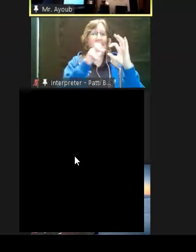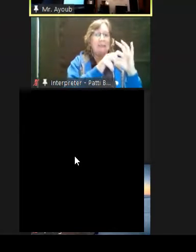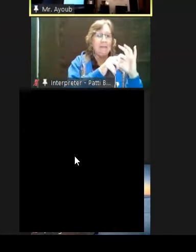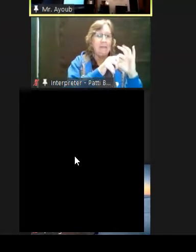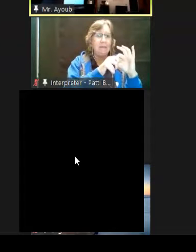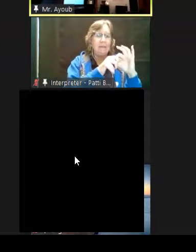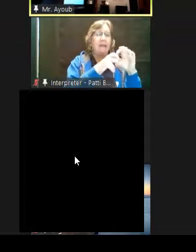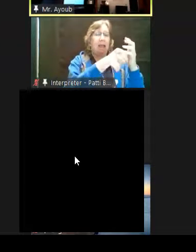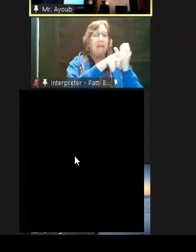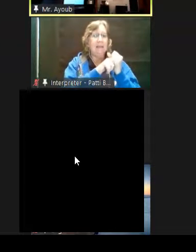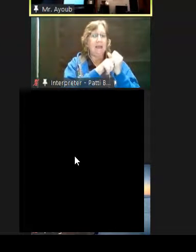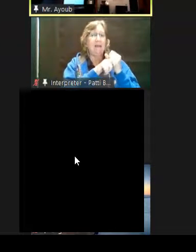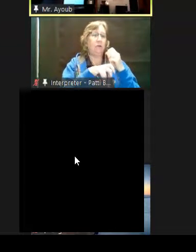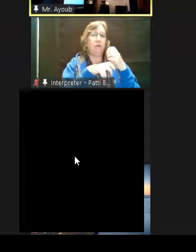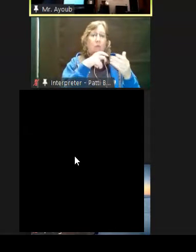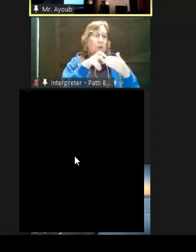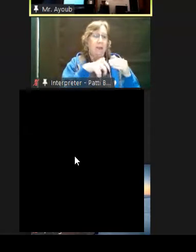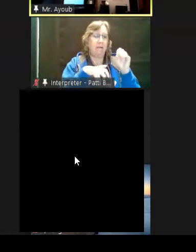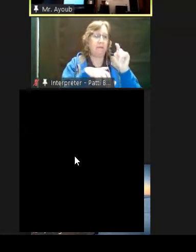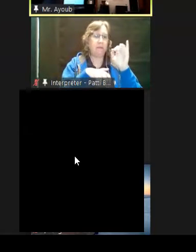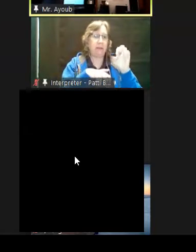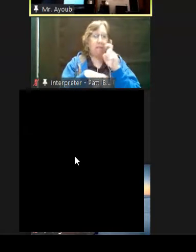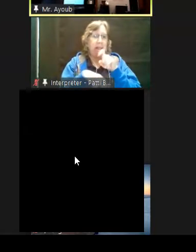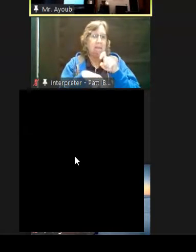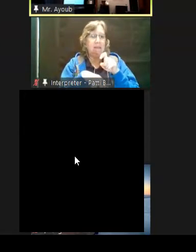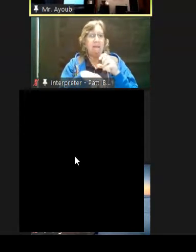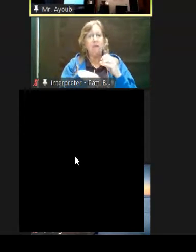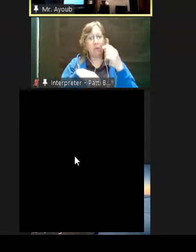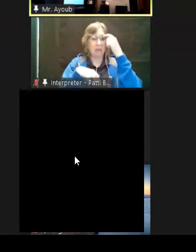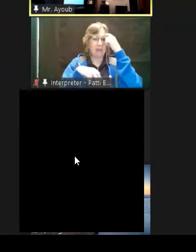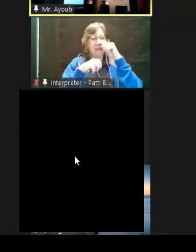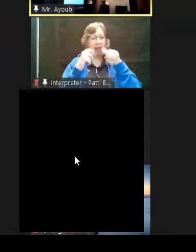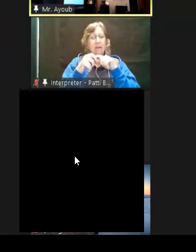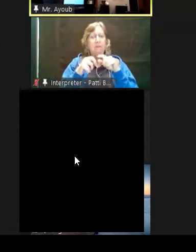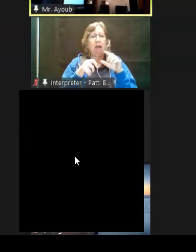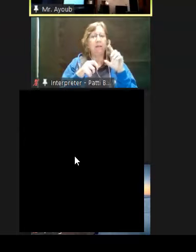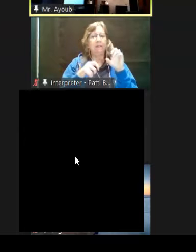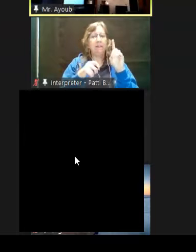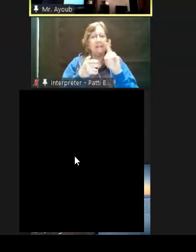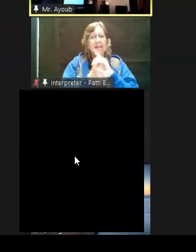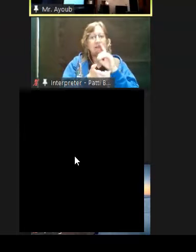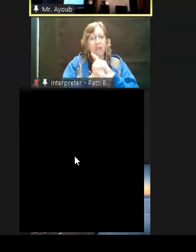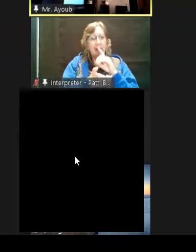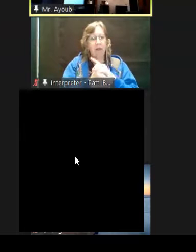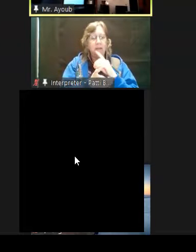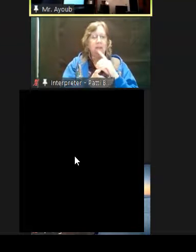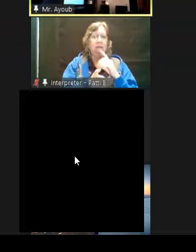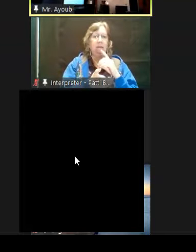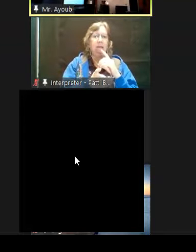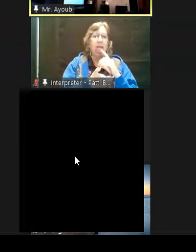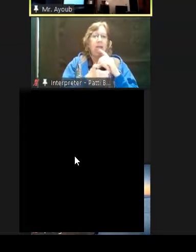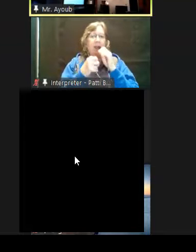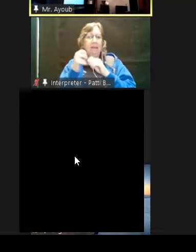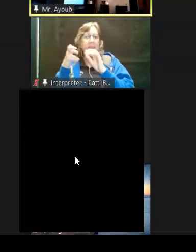So you can have a document, think of a dictionary, And then the files, the web pages